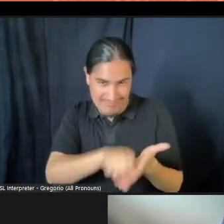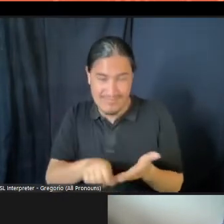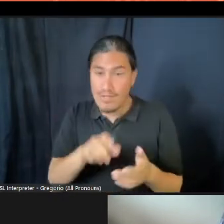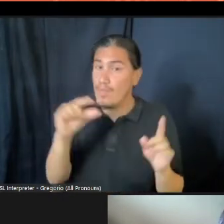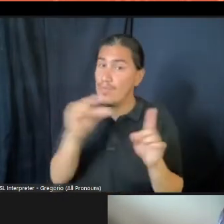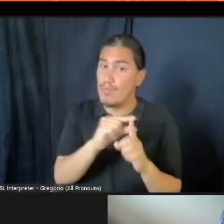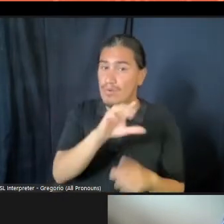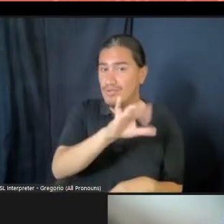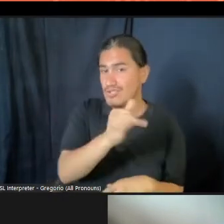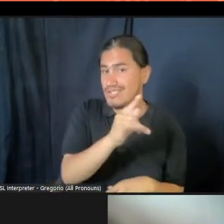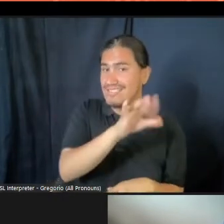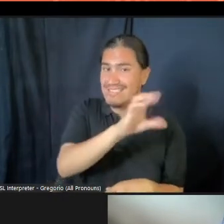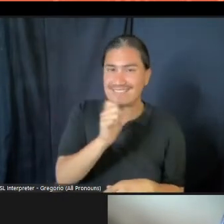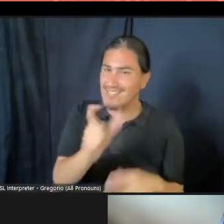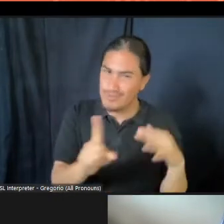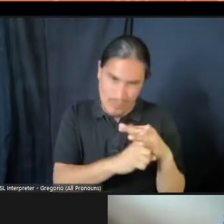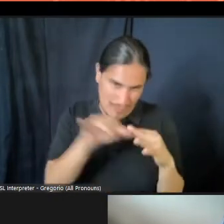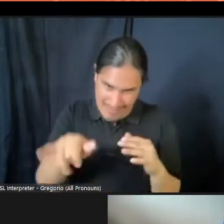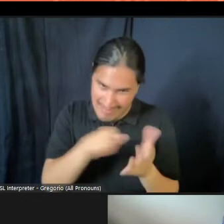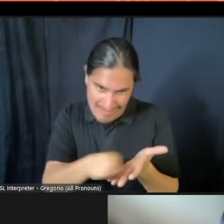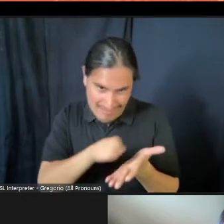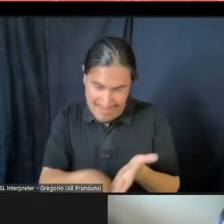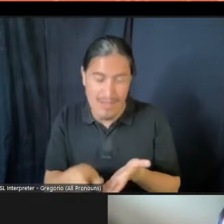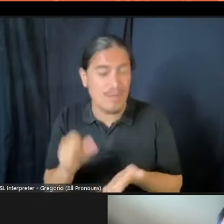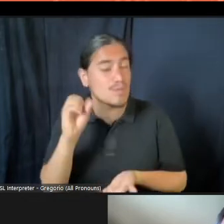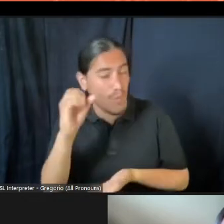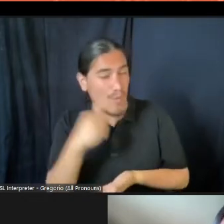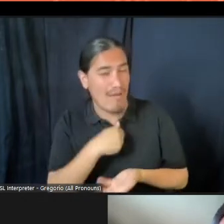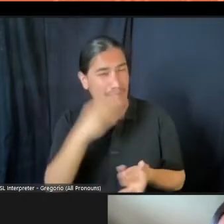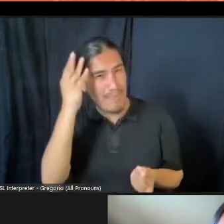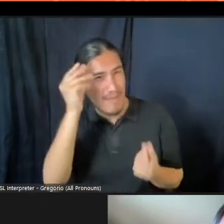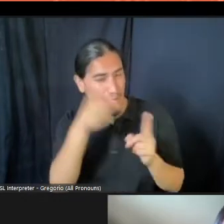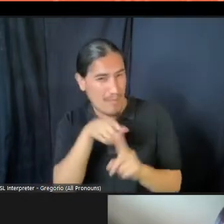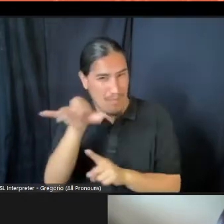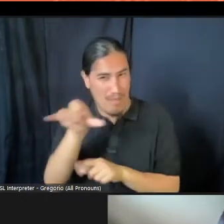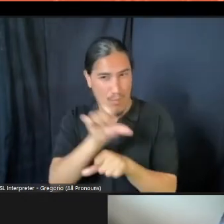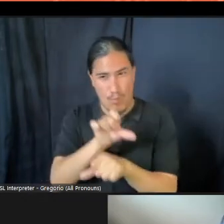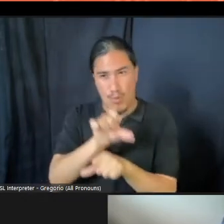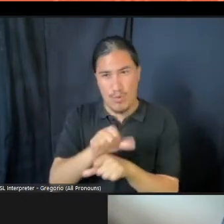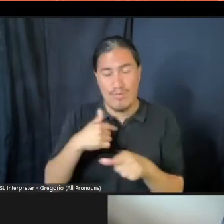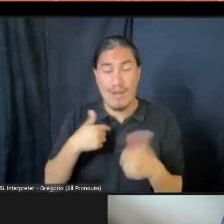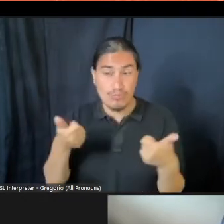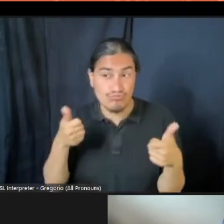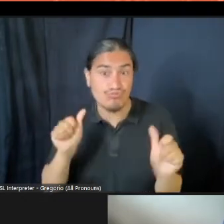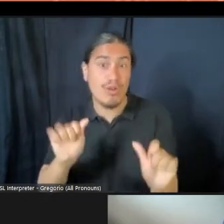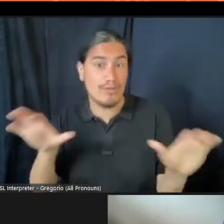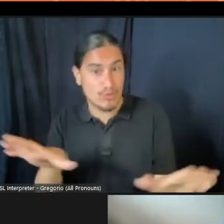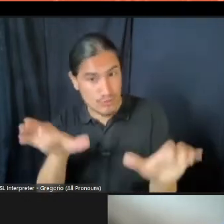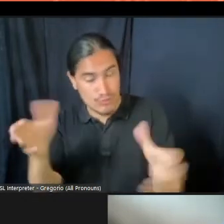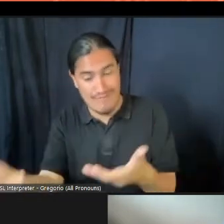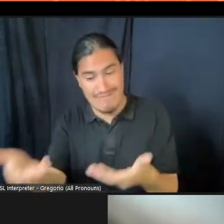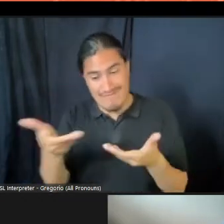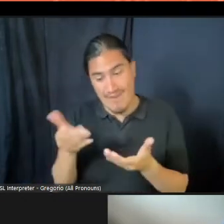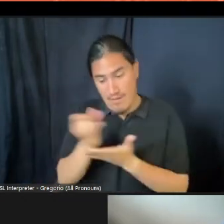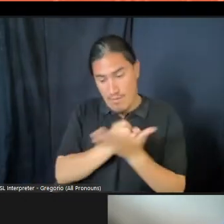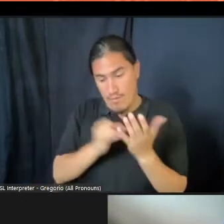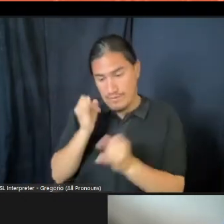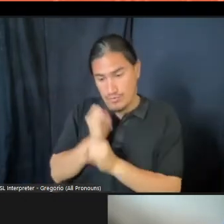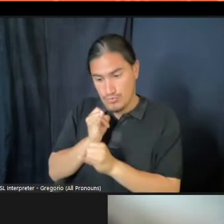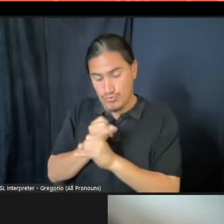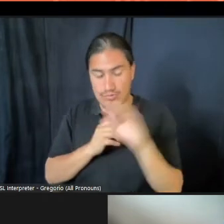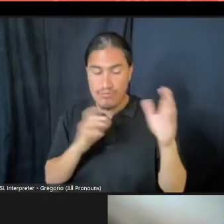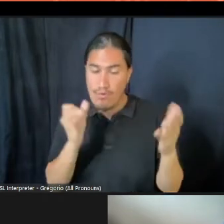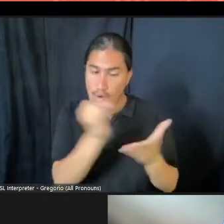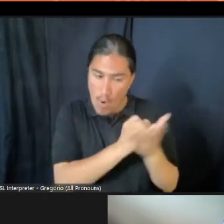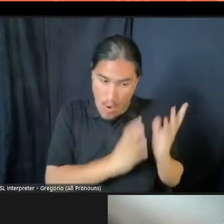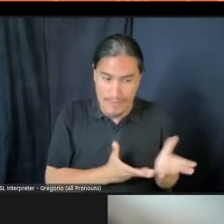doesn't appear in that piece. So I think about the work that was attempting to invite arts institutions and artists